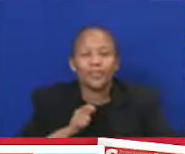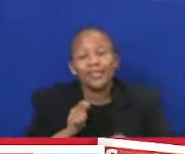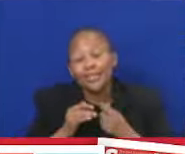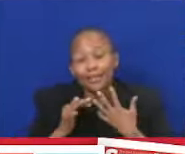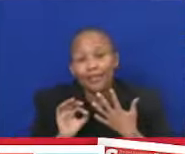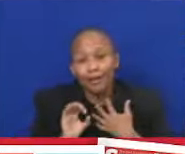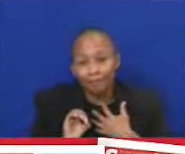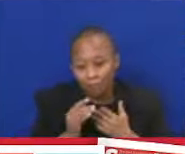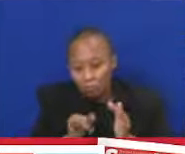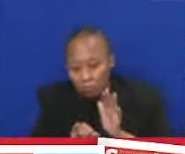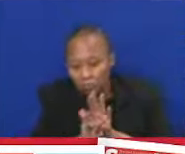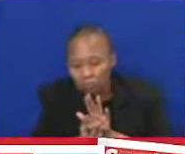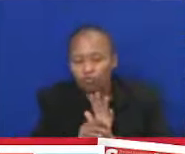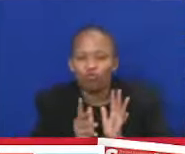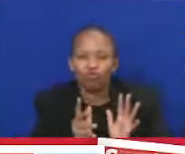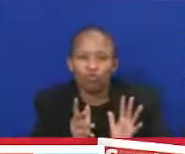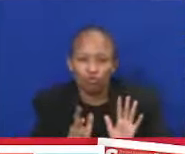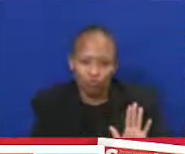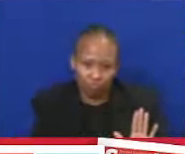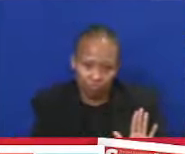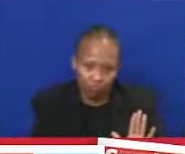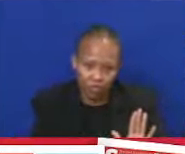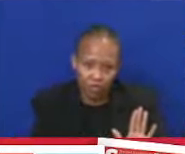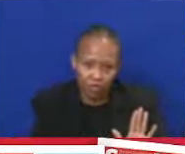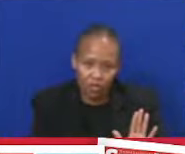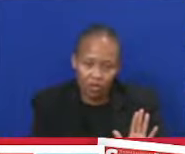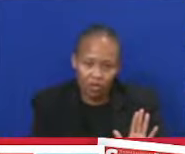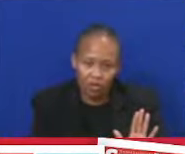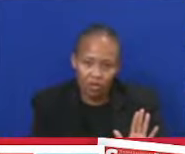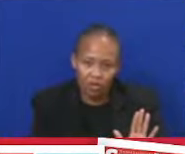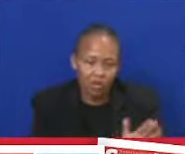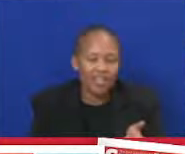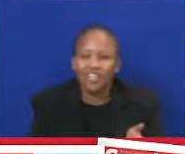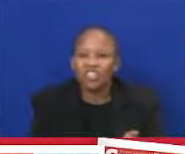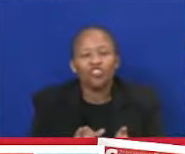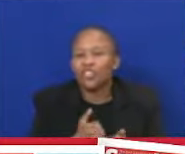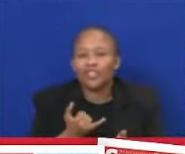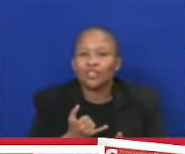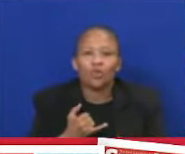it was just a white, clean sheet.